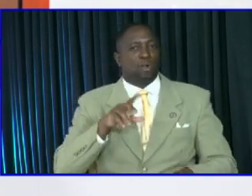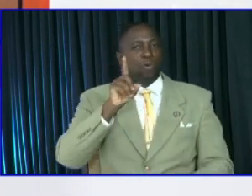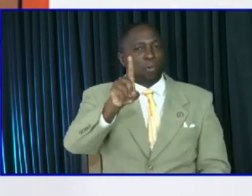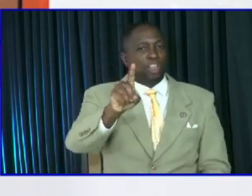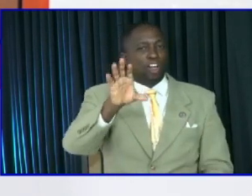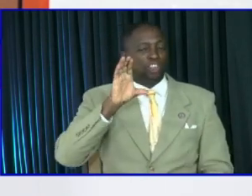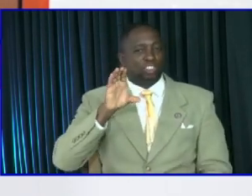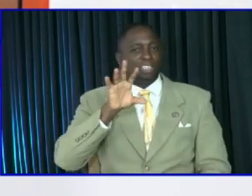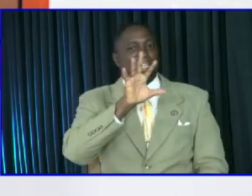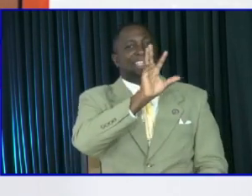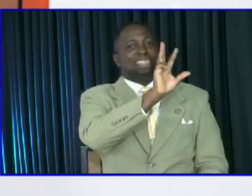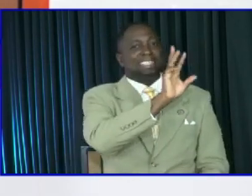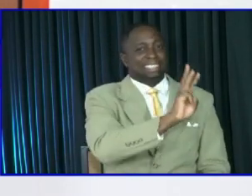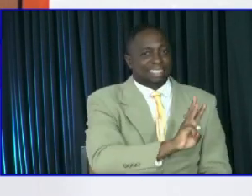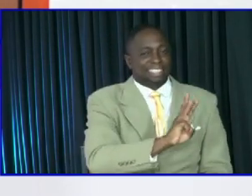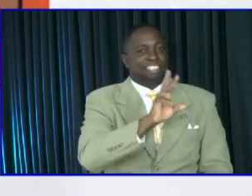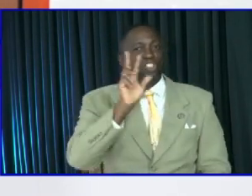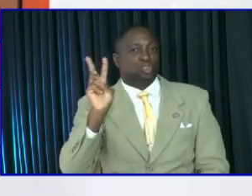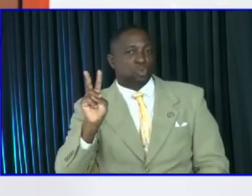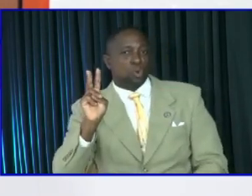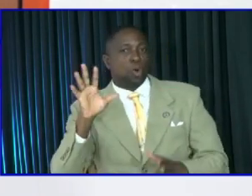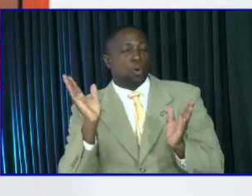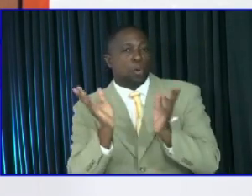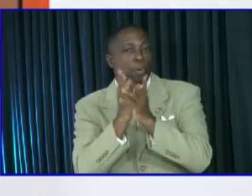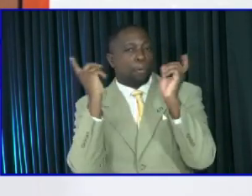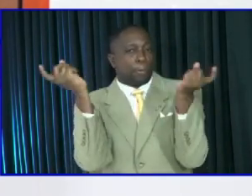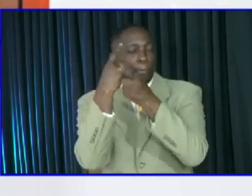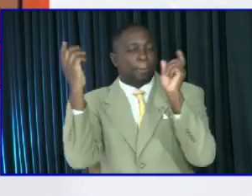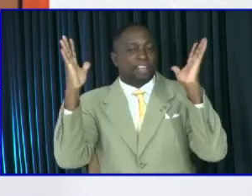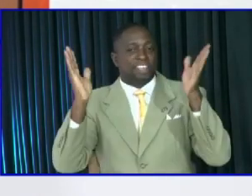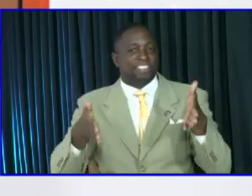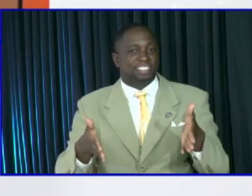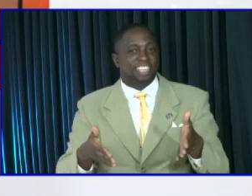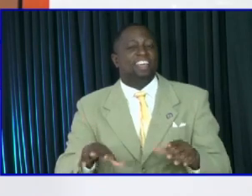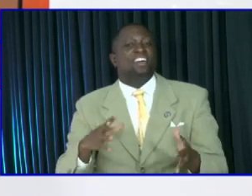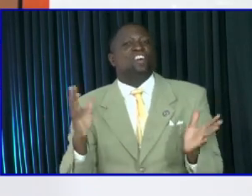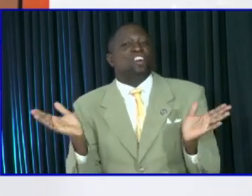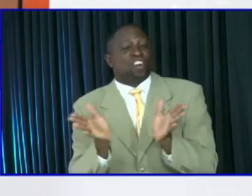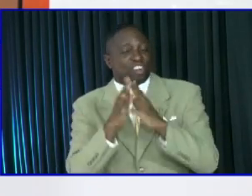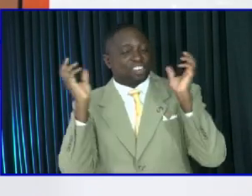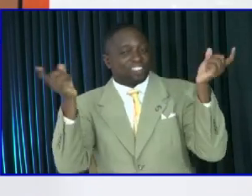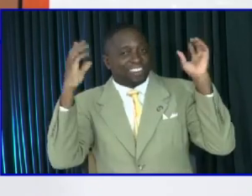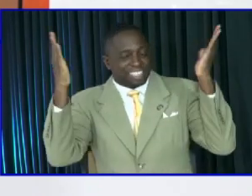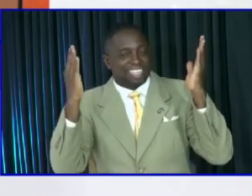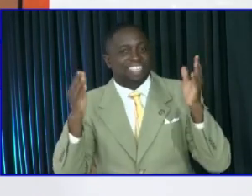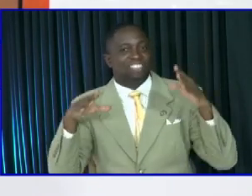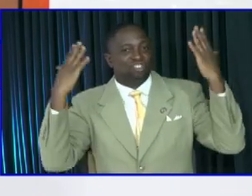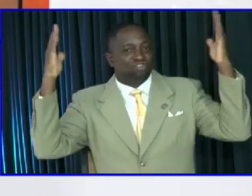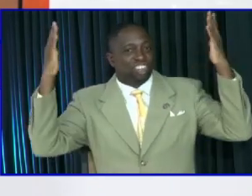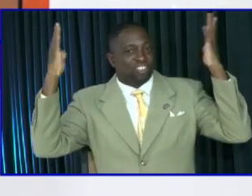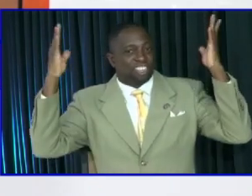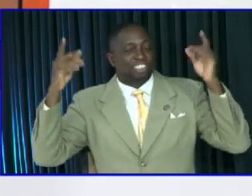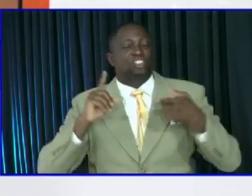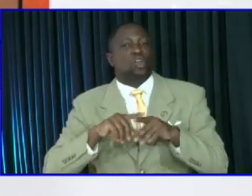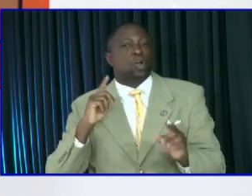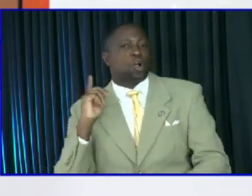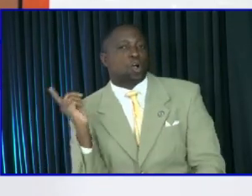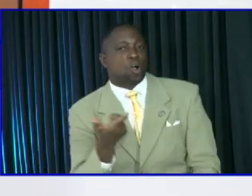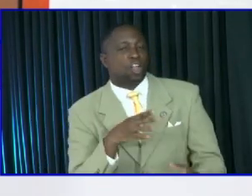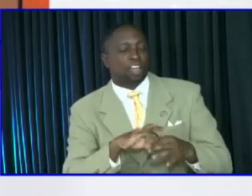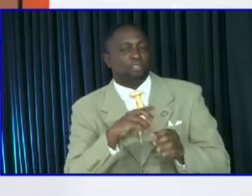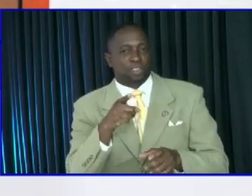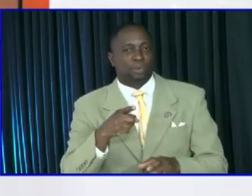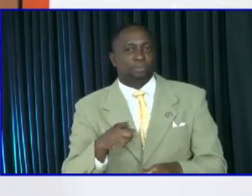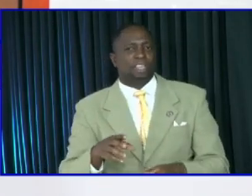162 winners. 162 winners. Congratulations to all of you. The 19 individuals whose names I will be calling now